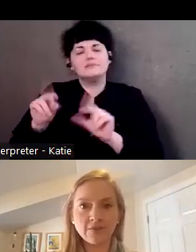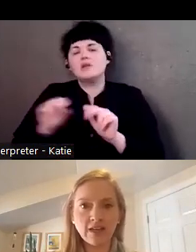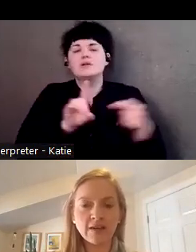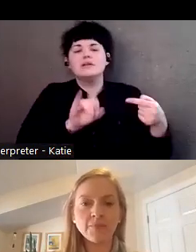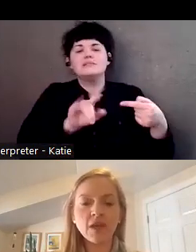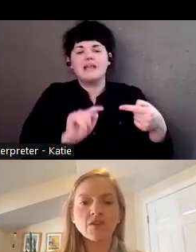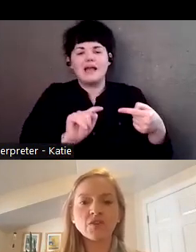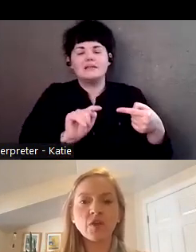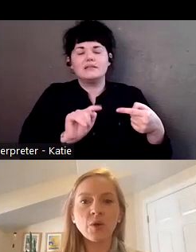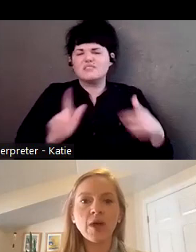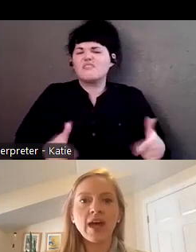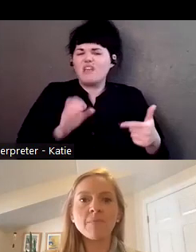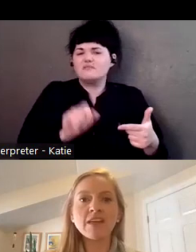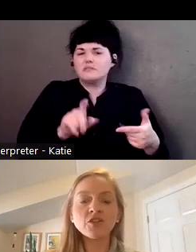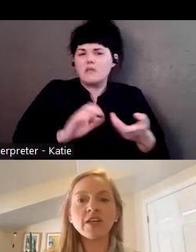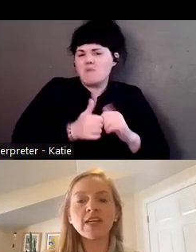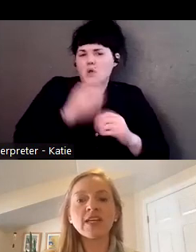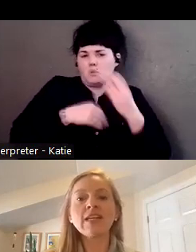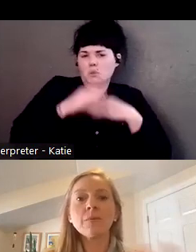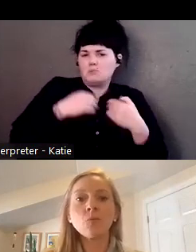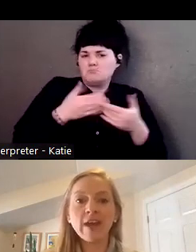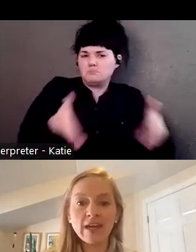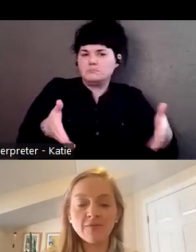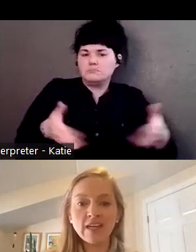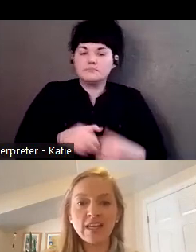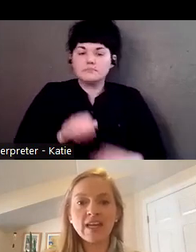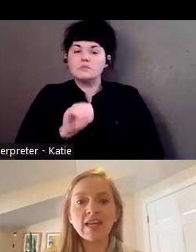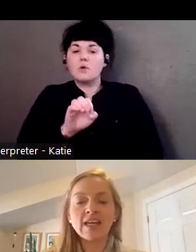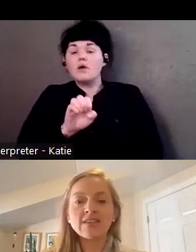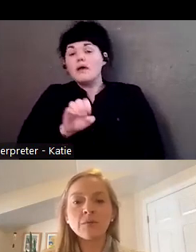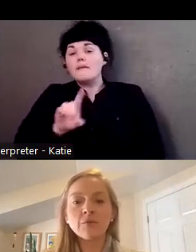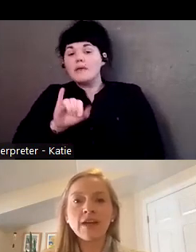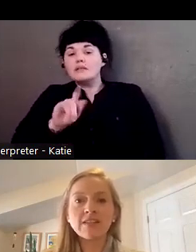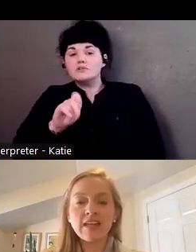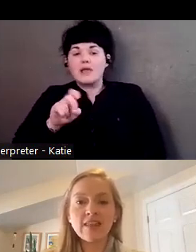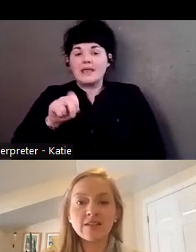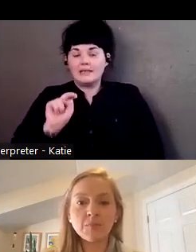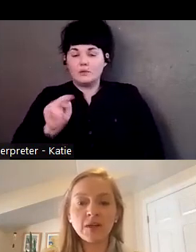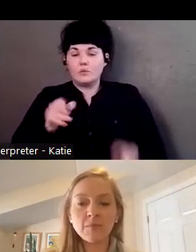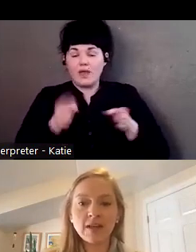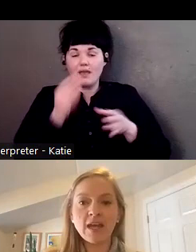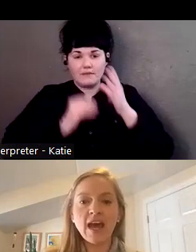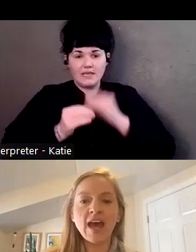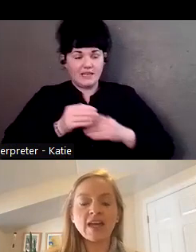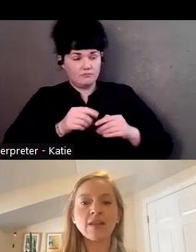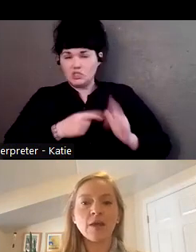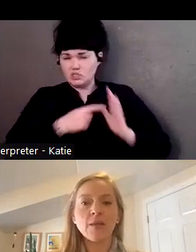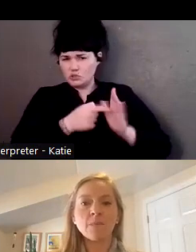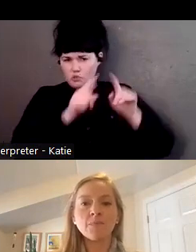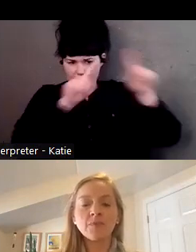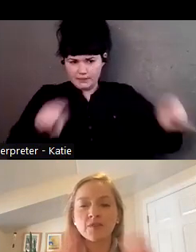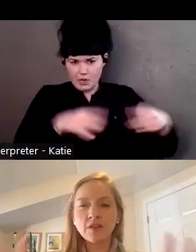a lifestyle. So a Mediterranean way of eating is summarized in this pyramid.